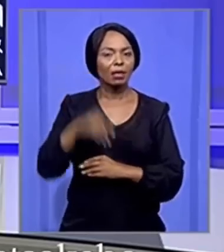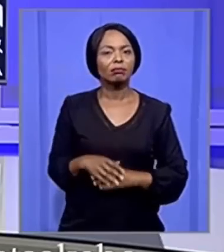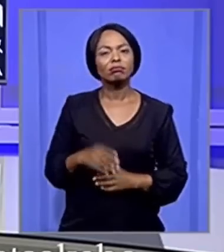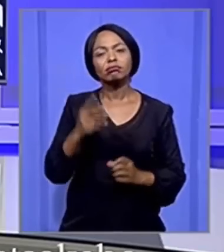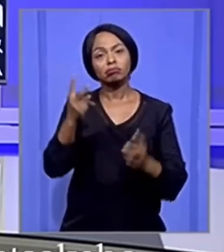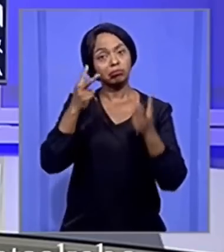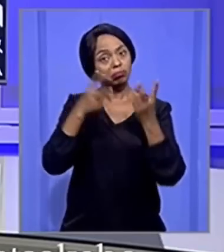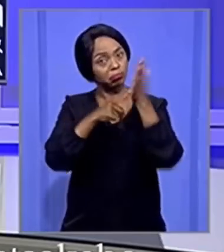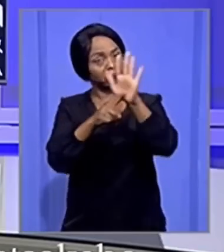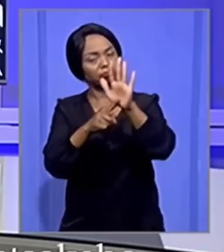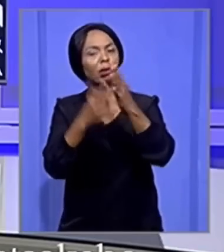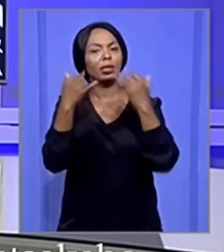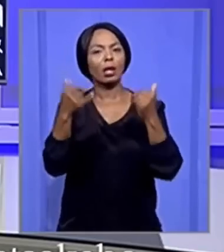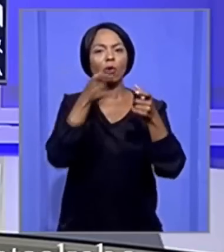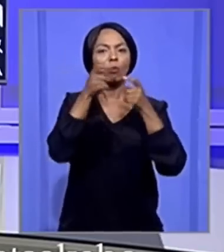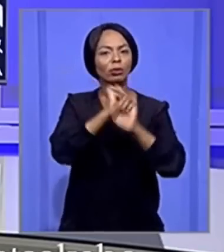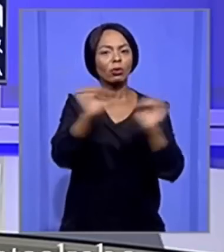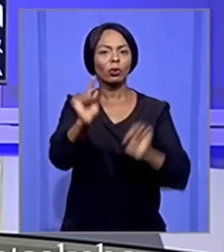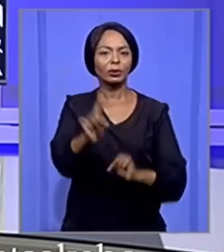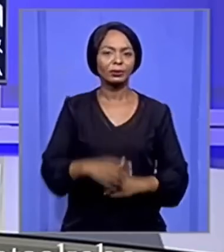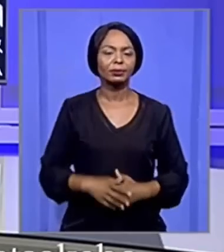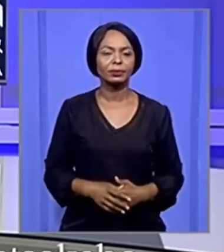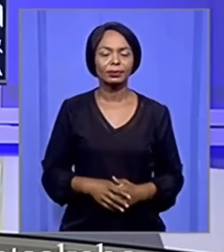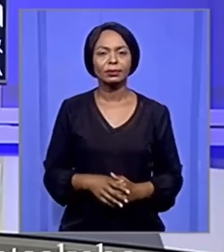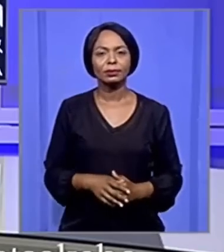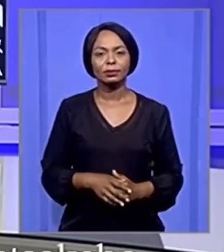gore maikutlo a bone a farologaneng ke ntseng jang